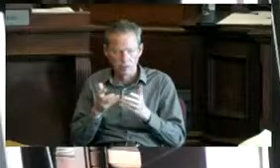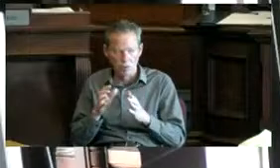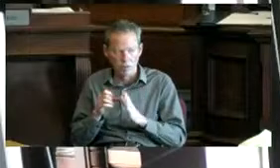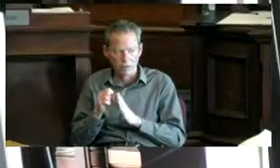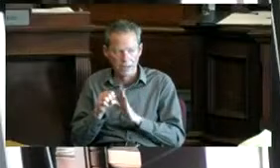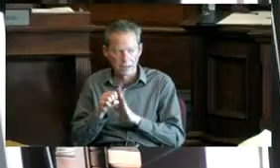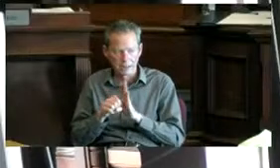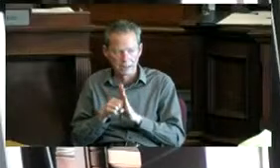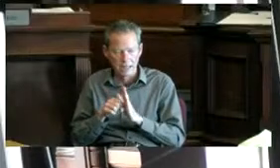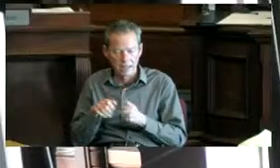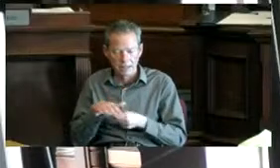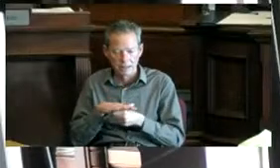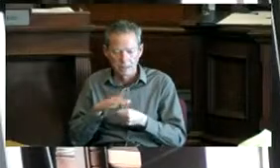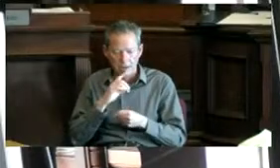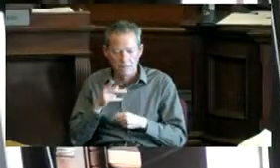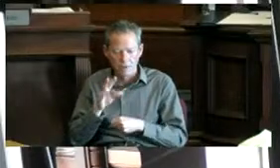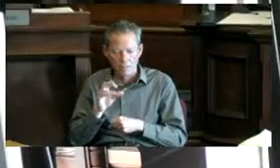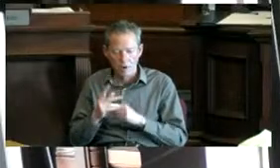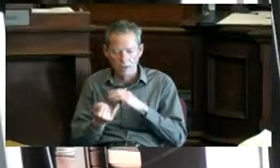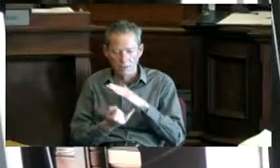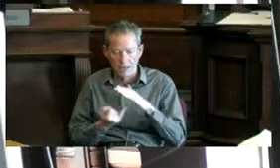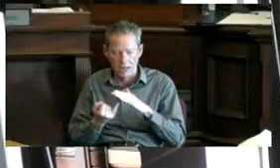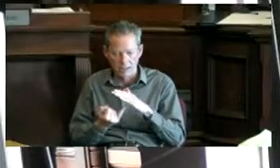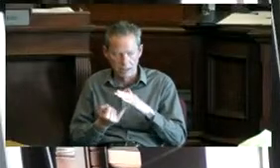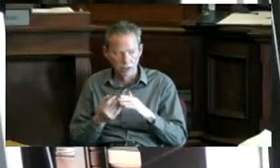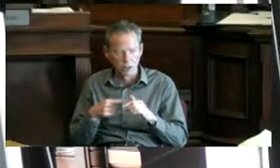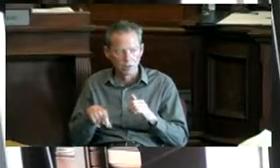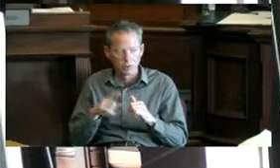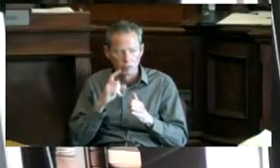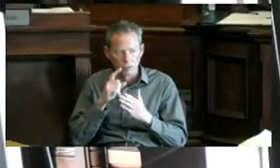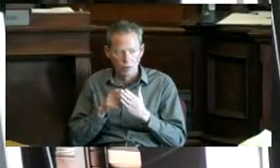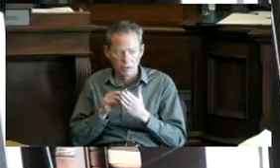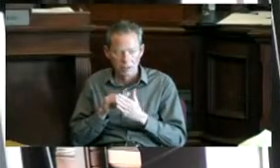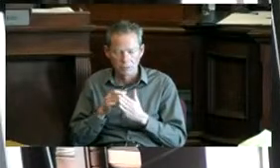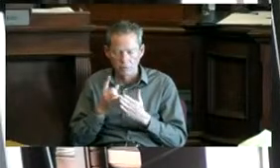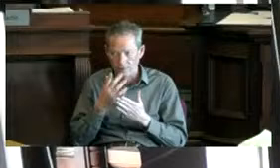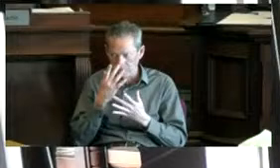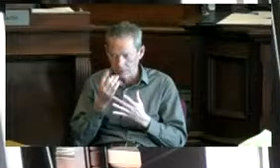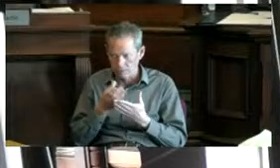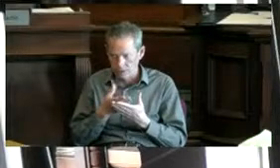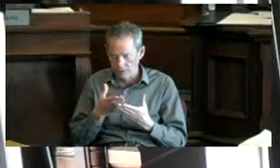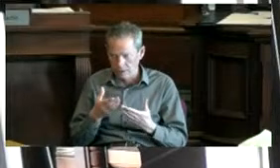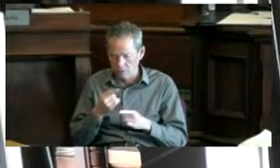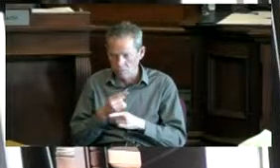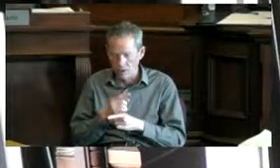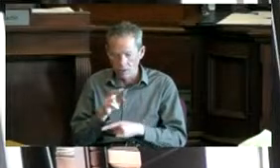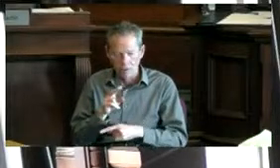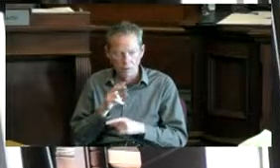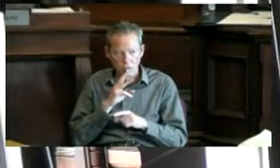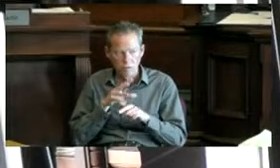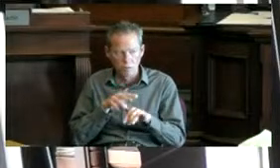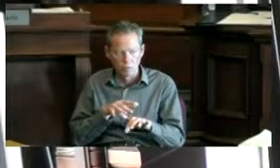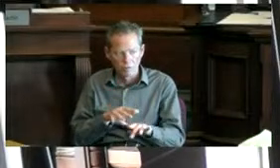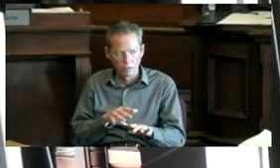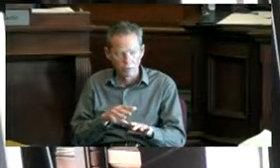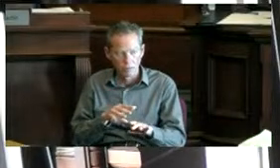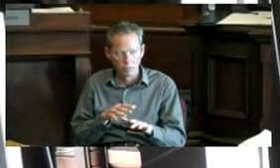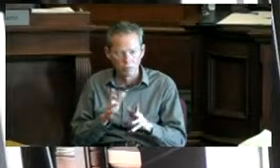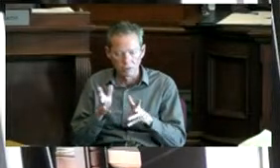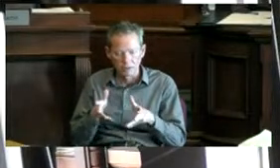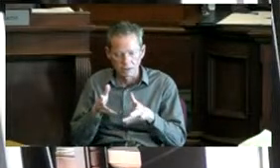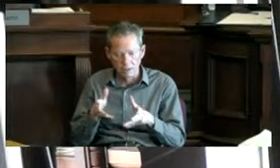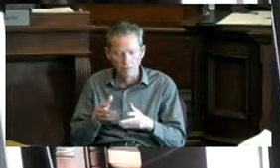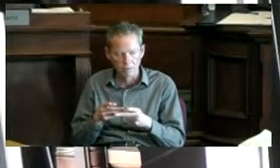site for the park to be in isolation. So as you noted, and this is one of these interesting things, right? The river used to be this dumping